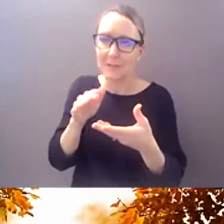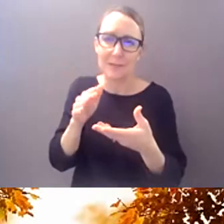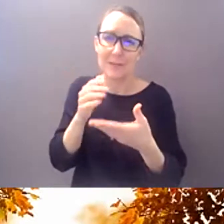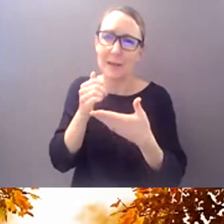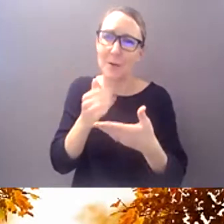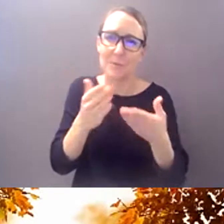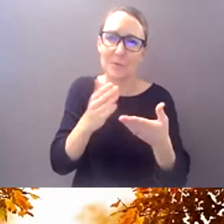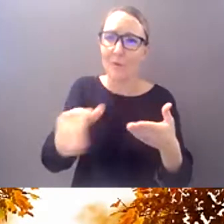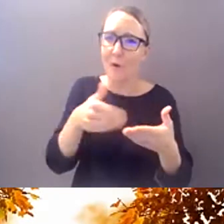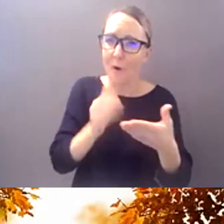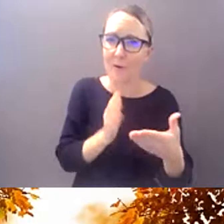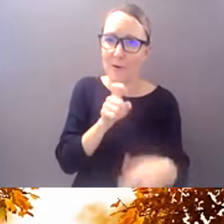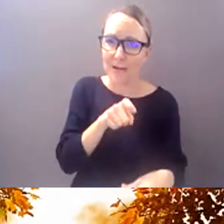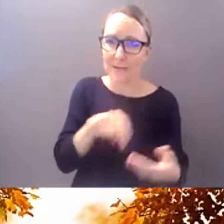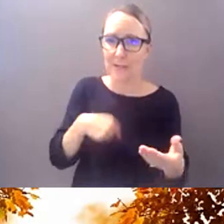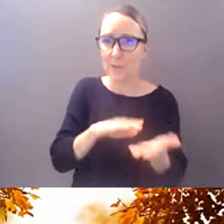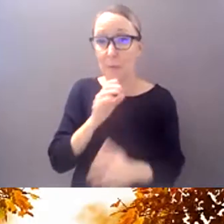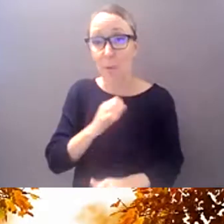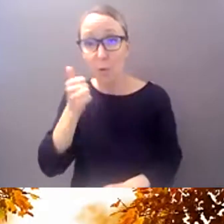or as we live with a disability.